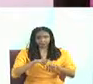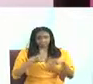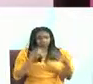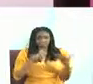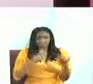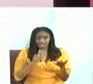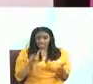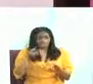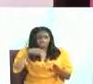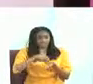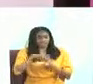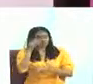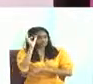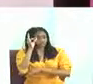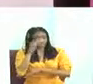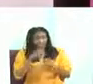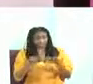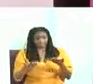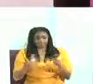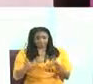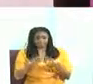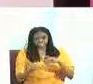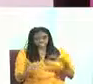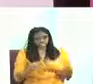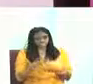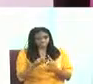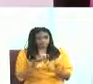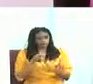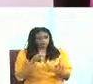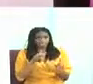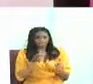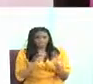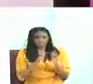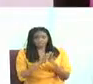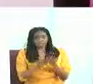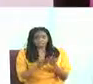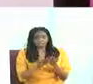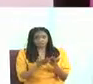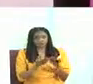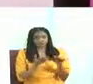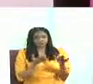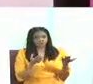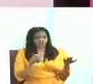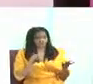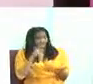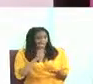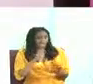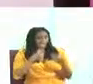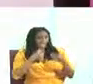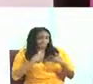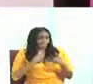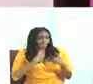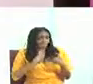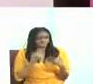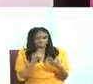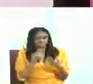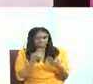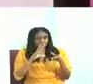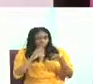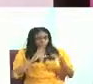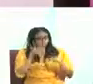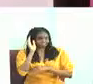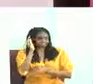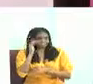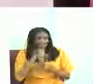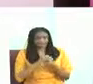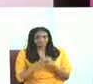guess one of these days I'm going to have to write a sermon. Well, I'm going to have a sermon because I can't. I'm learning now